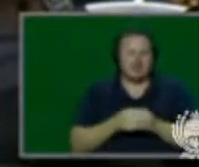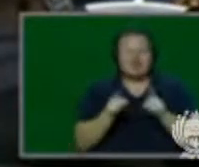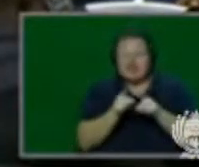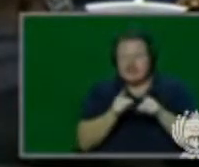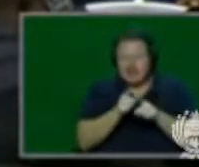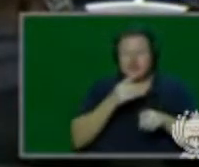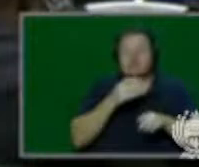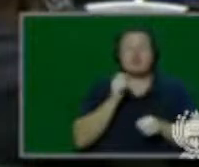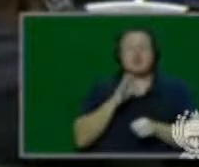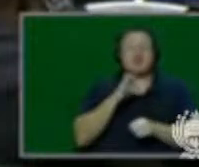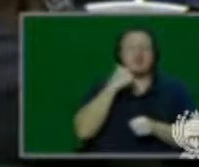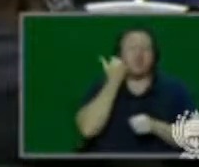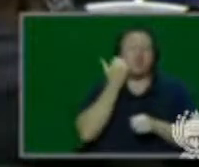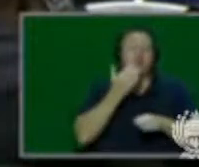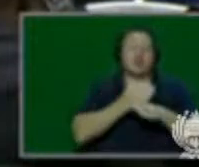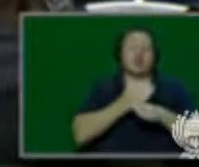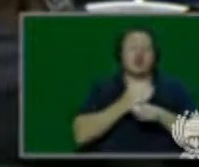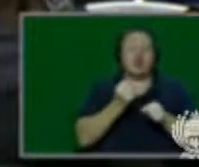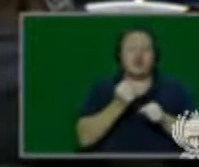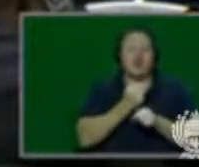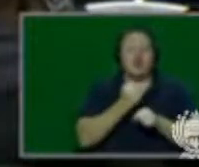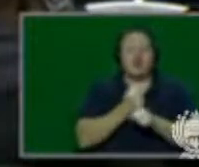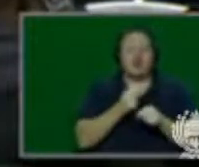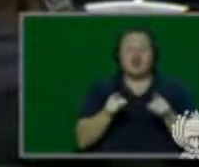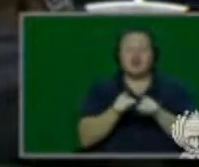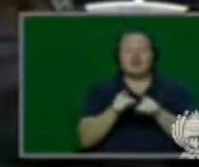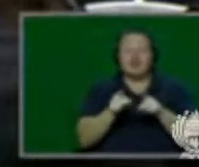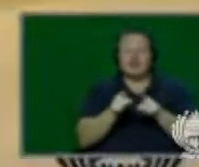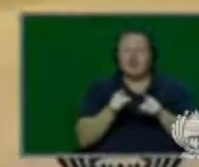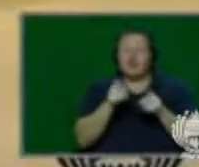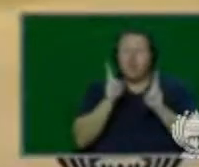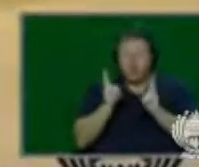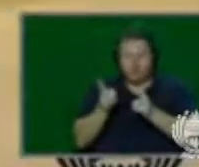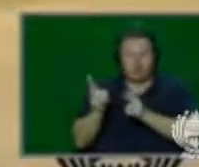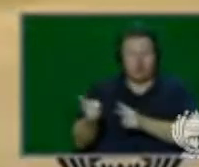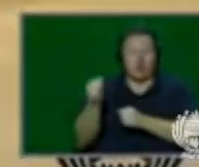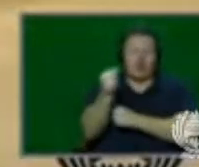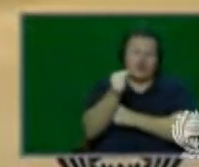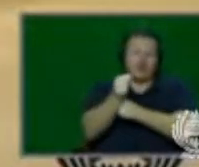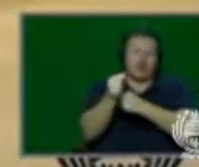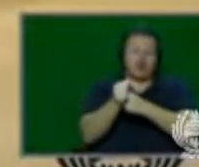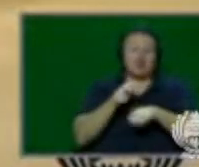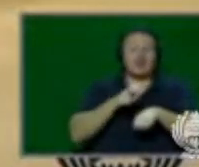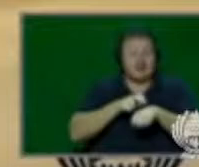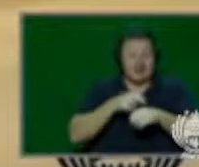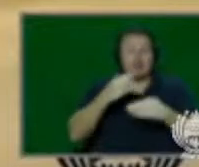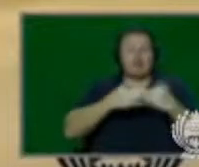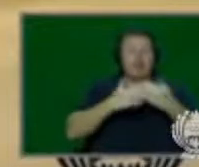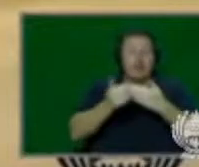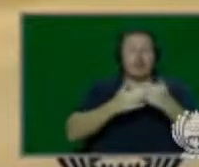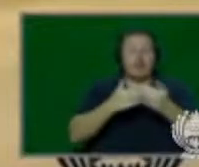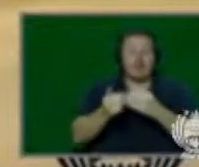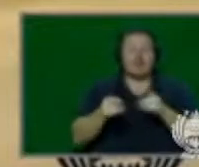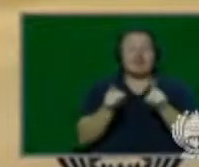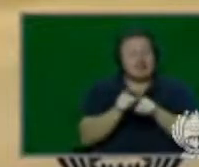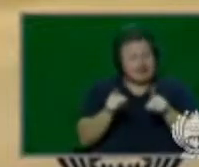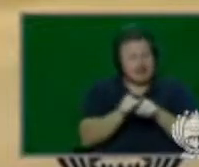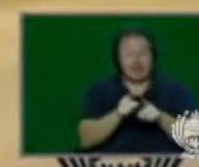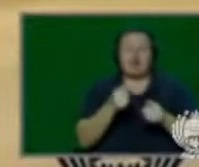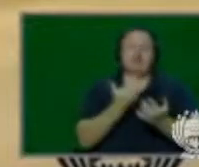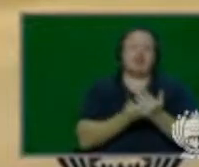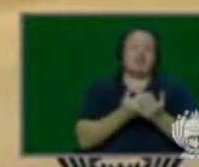up infrastructure to unlock the productive capacity of the economy while building a capable state